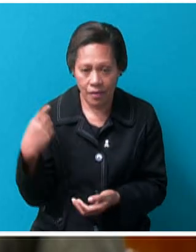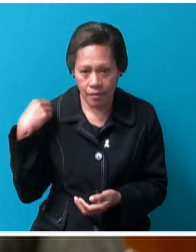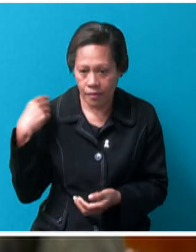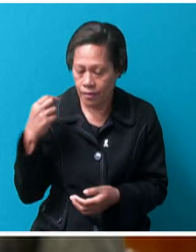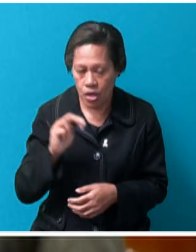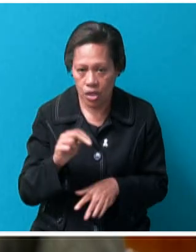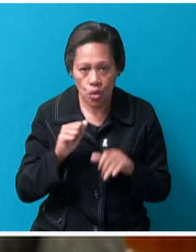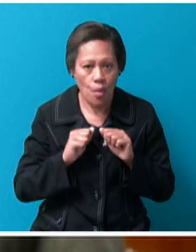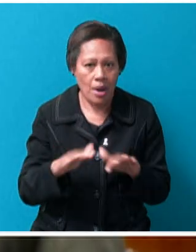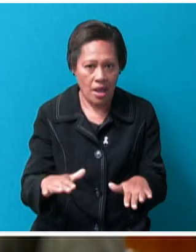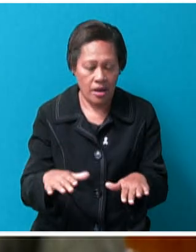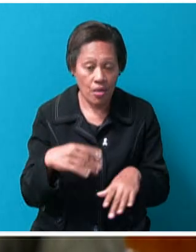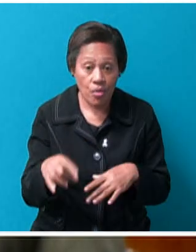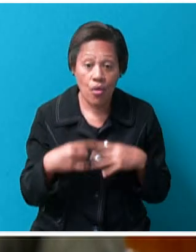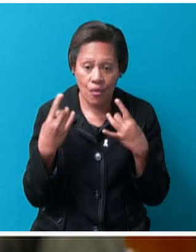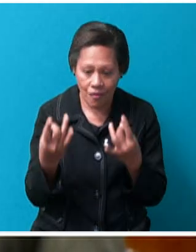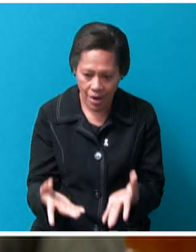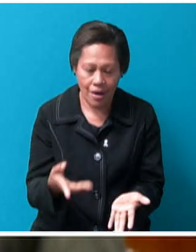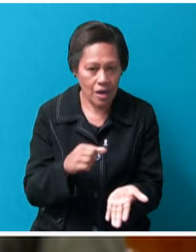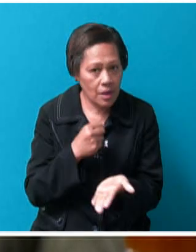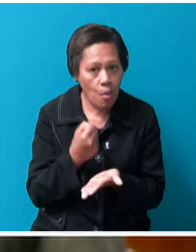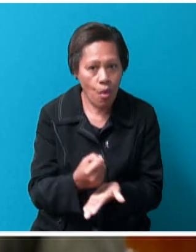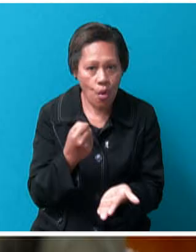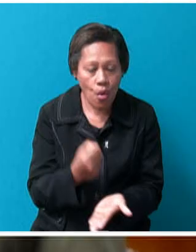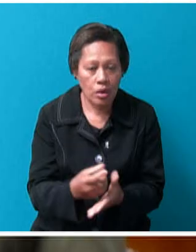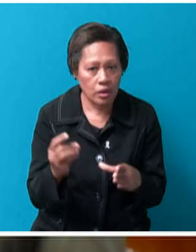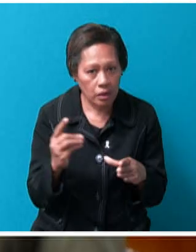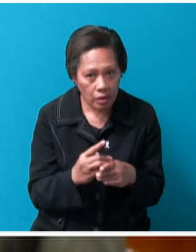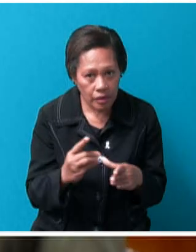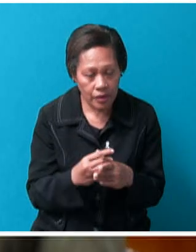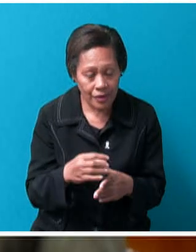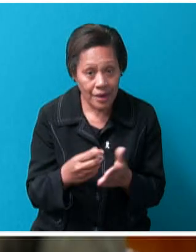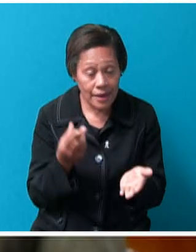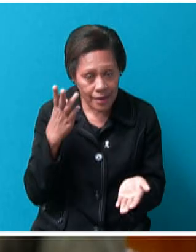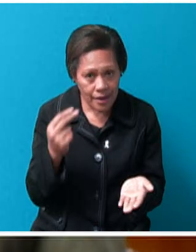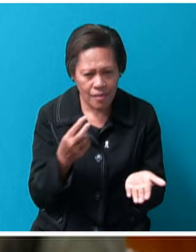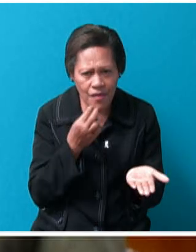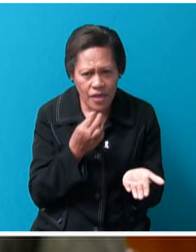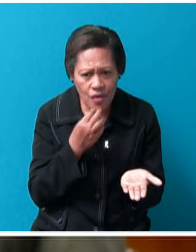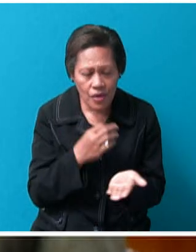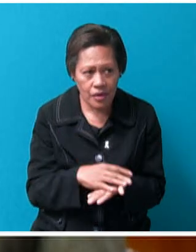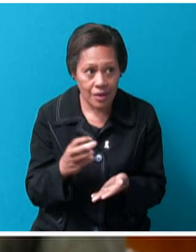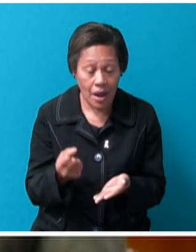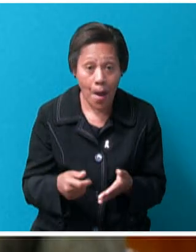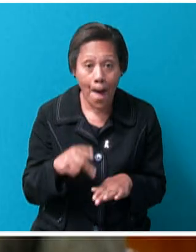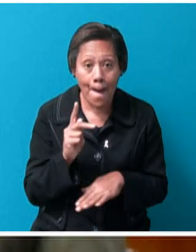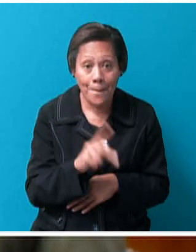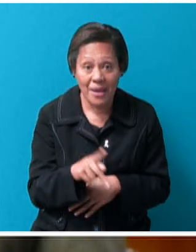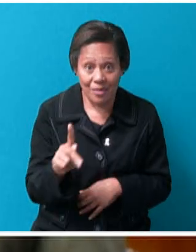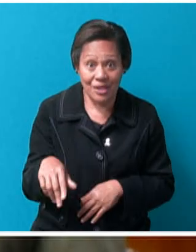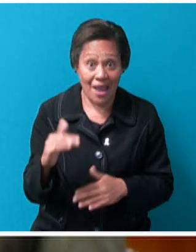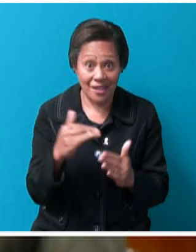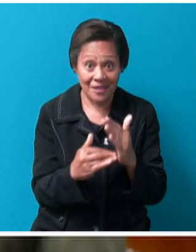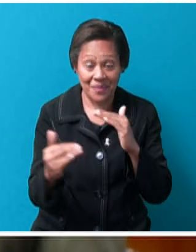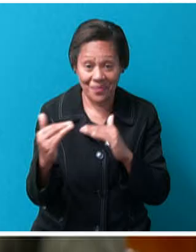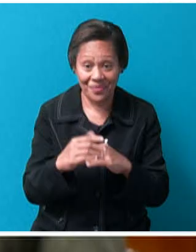and provide the appropriate supporting documents such as, to name a few, a recent passport size photograph,